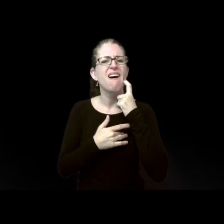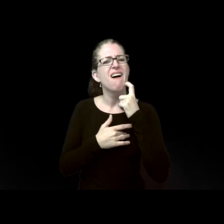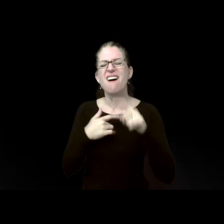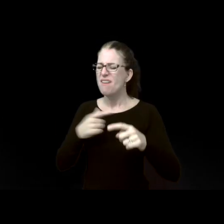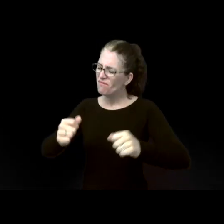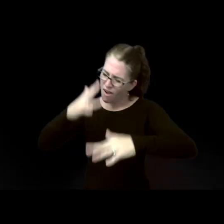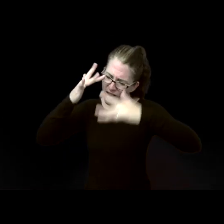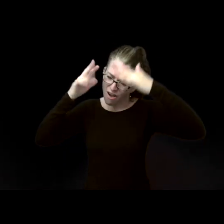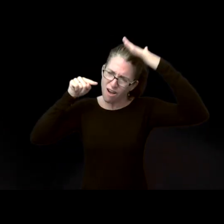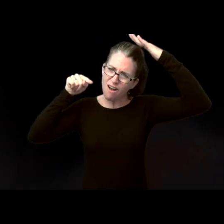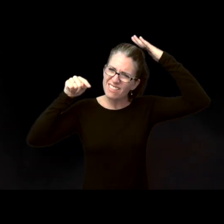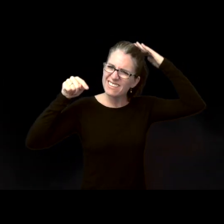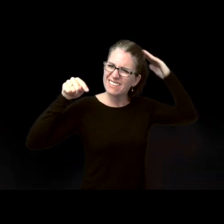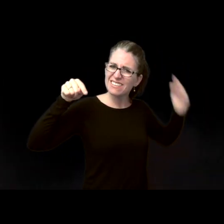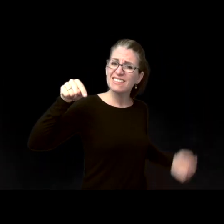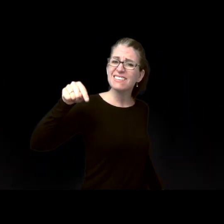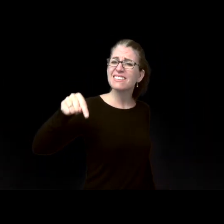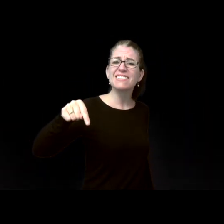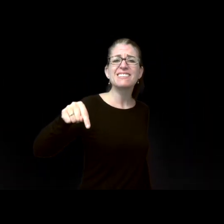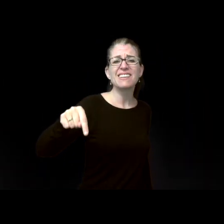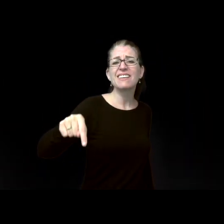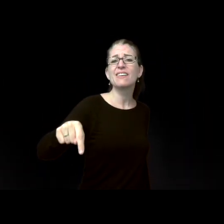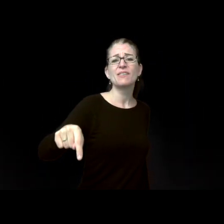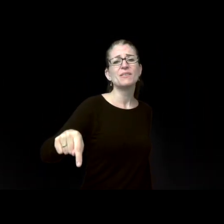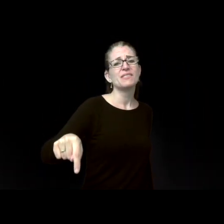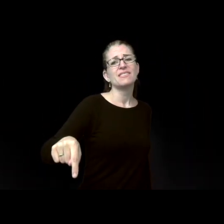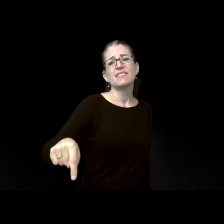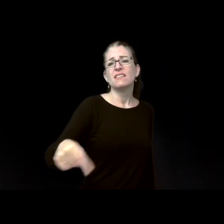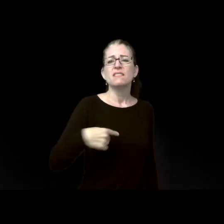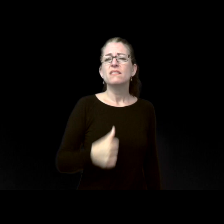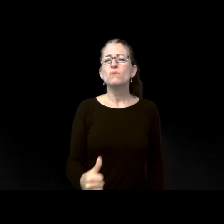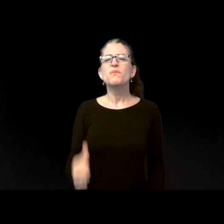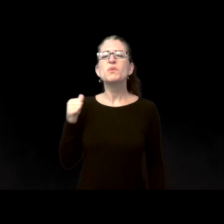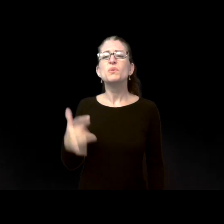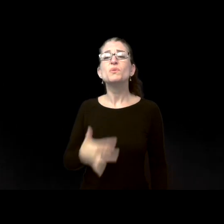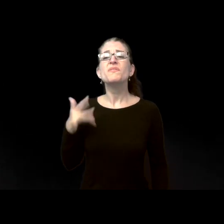I'm falling down through the sky. And I refuse